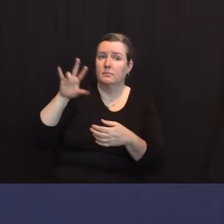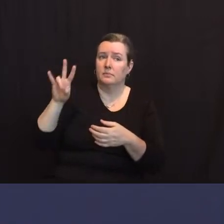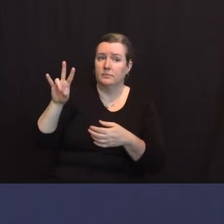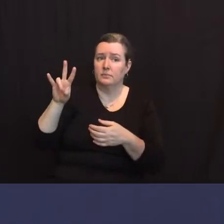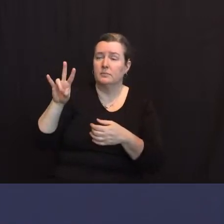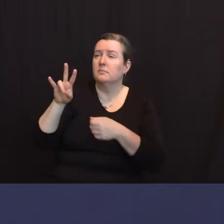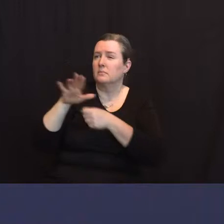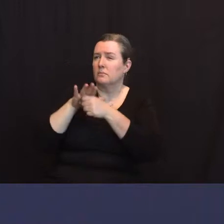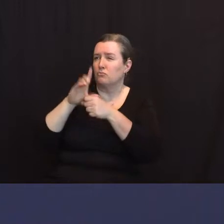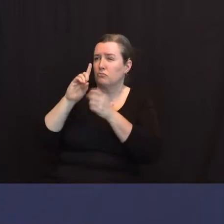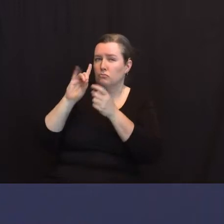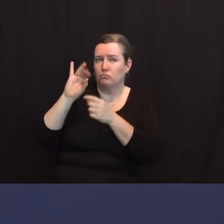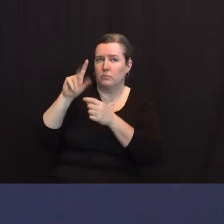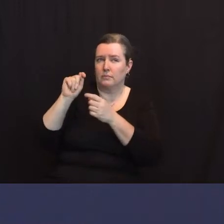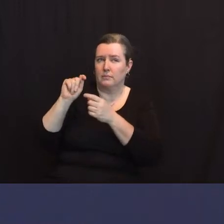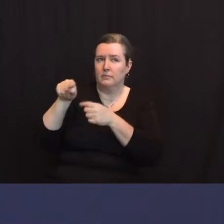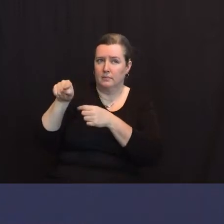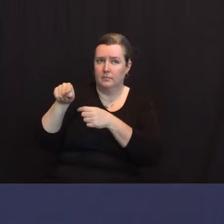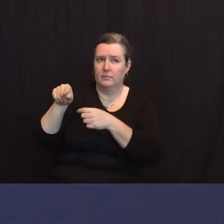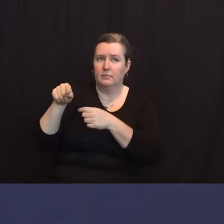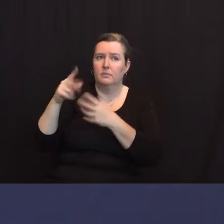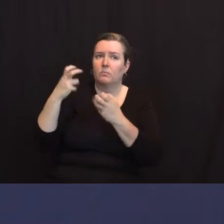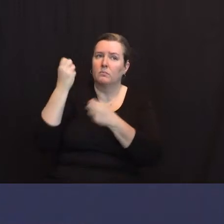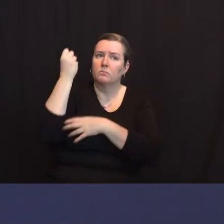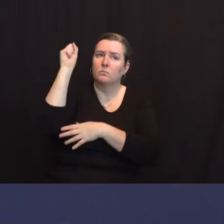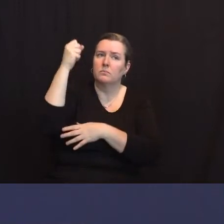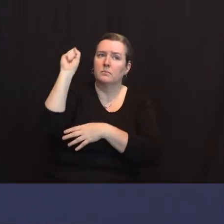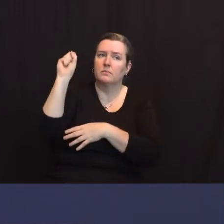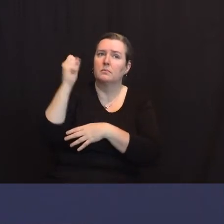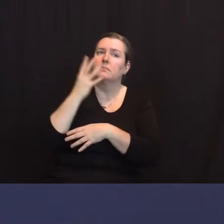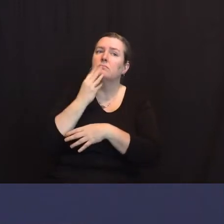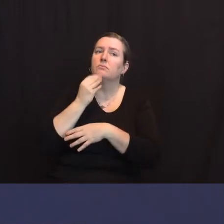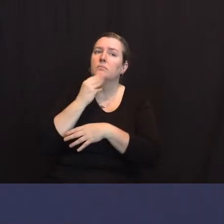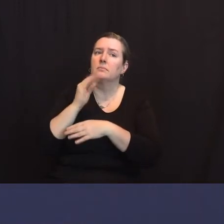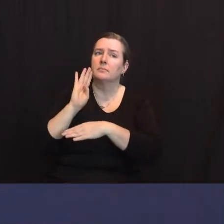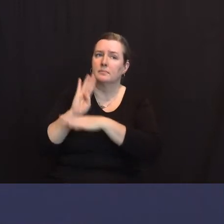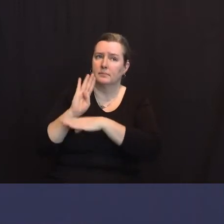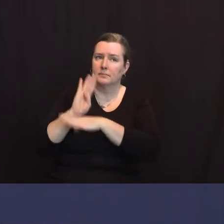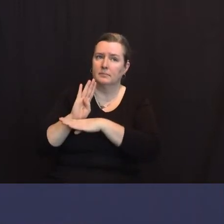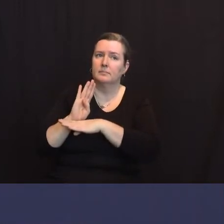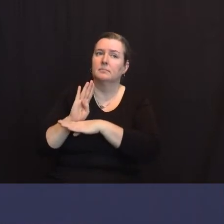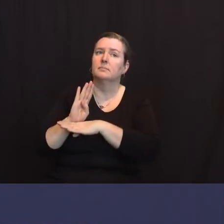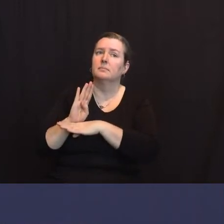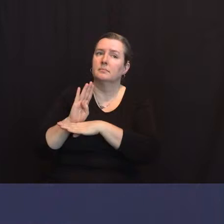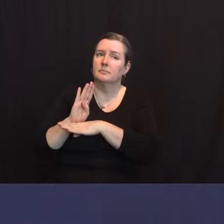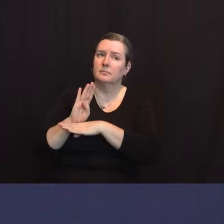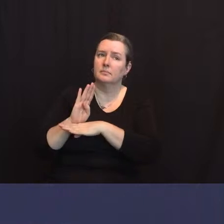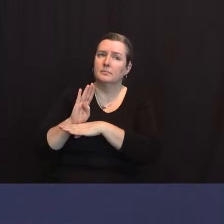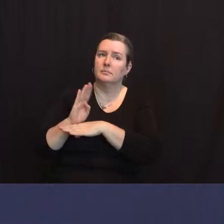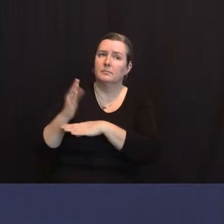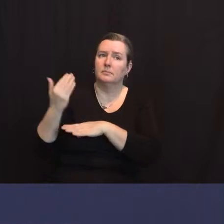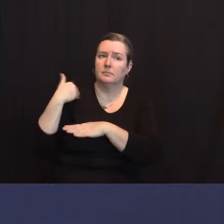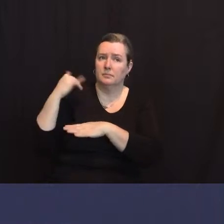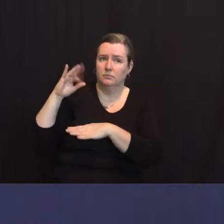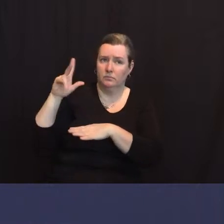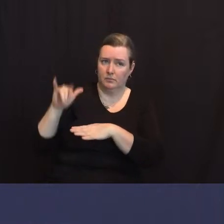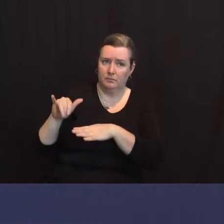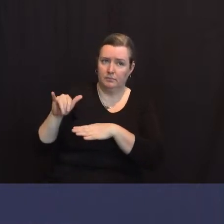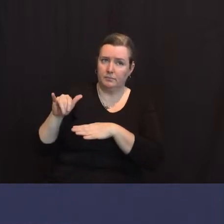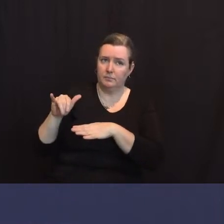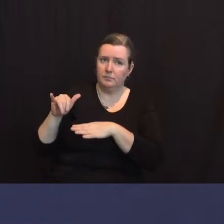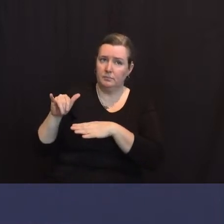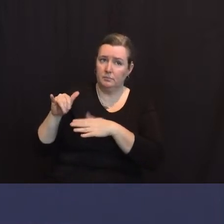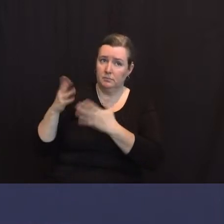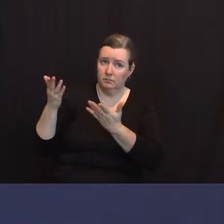for boycotts of some Jewish businesses in Teaneck last July, and who appears a favorite for the Bergen